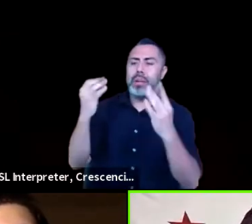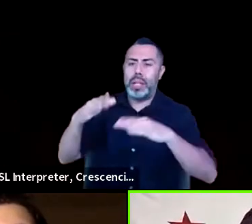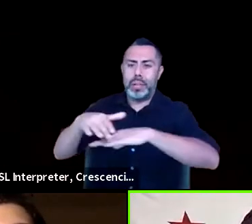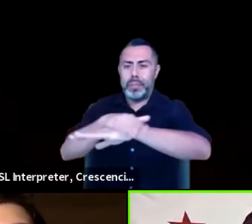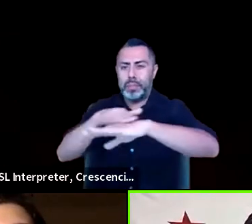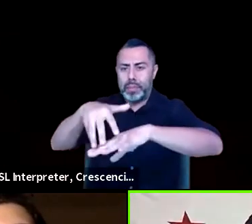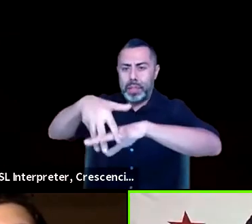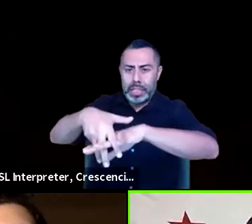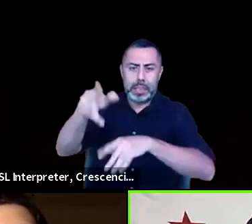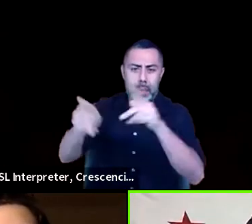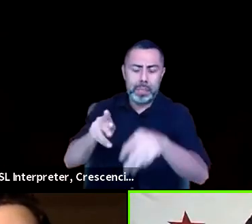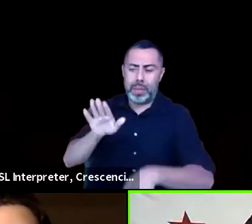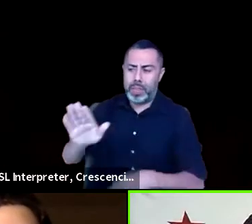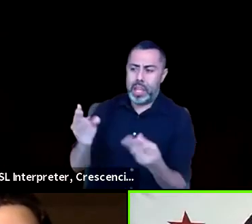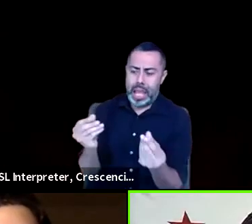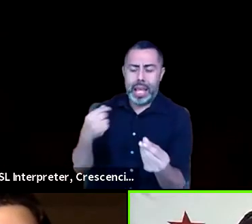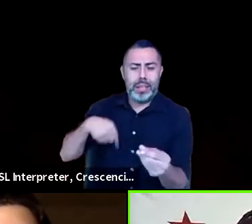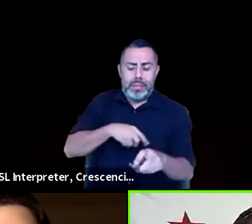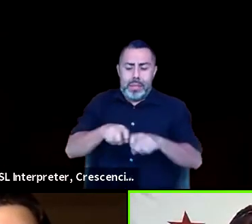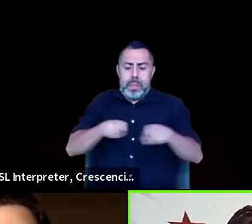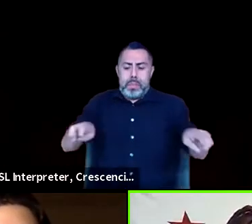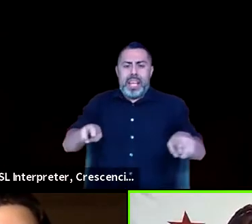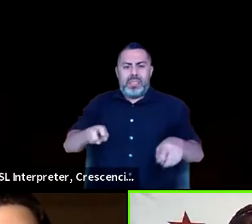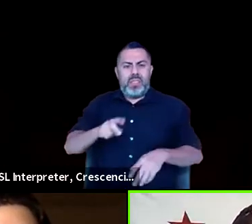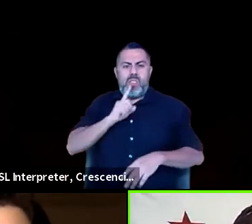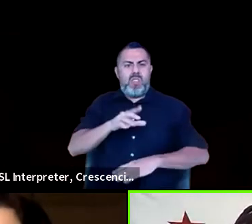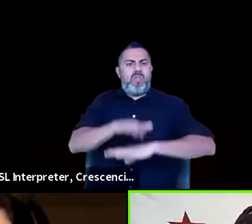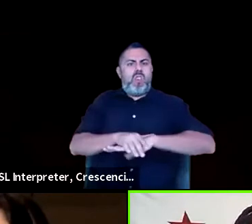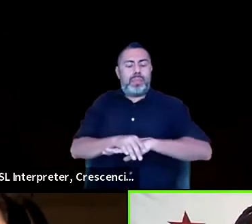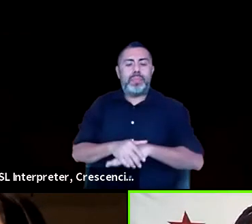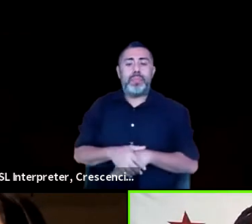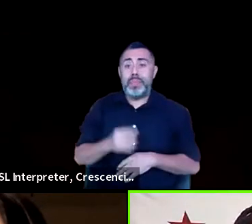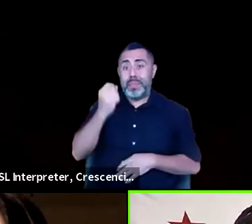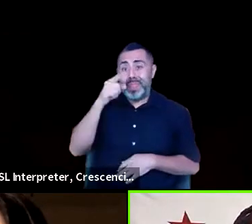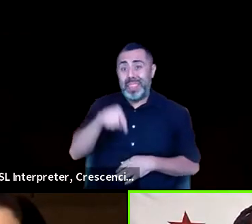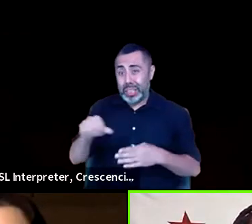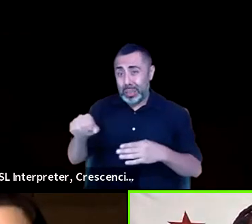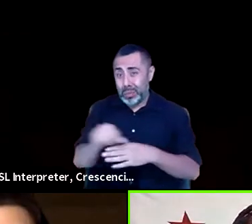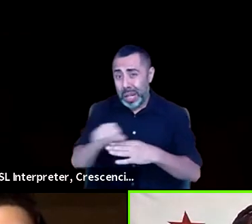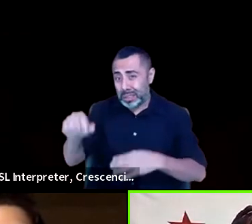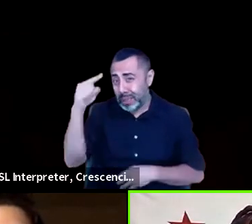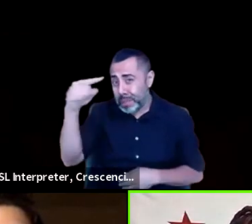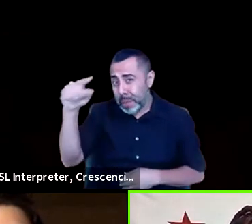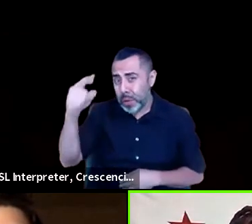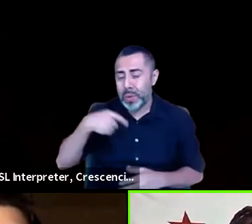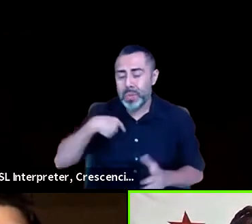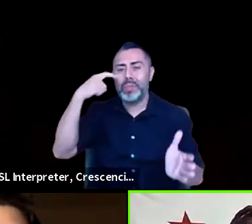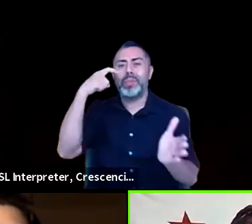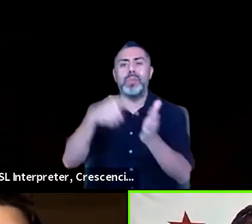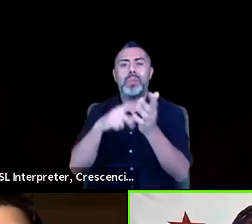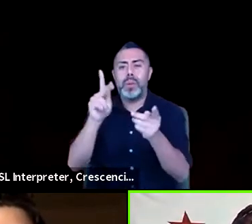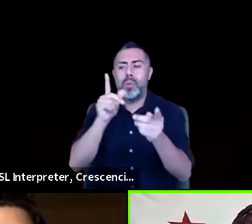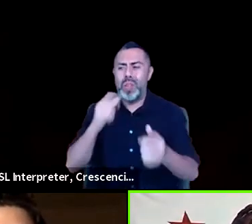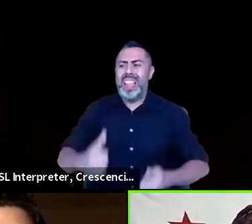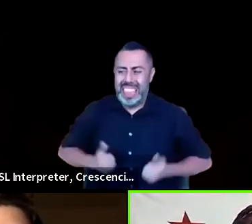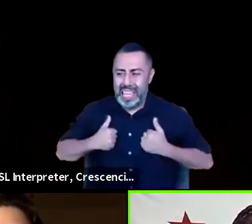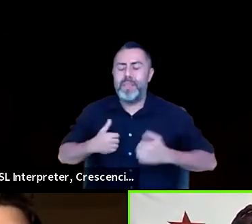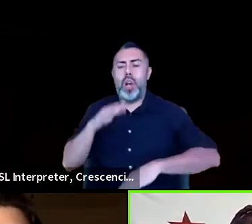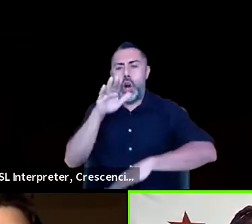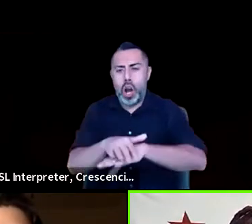the facilitators and the panelists are gathered on. We do this practice as a way of acknowledging the people who were present on Turtle Island as